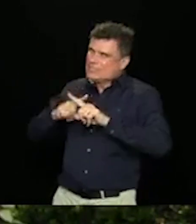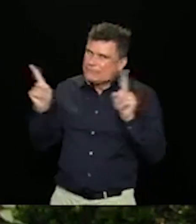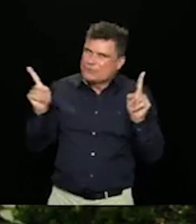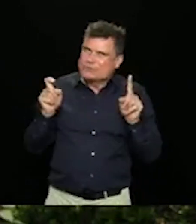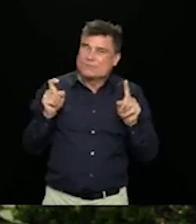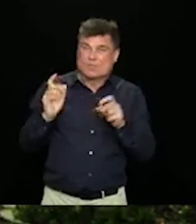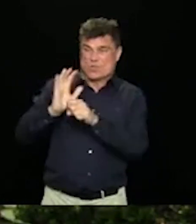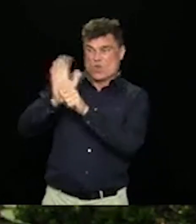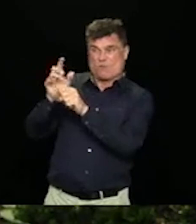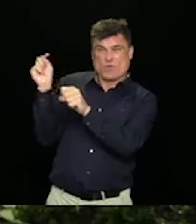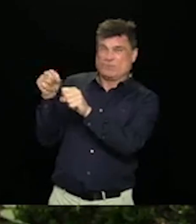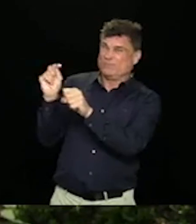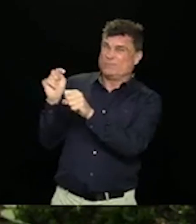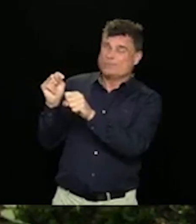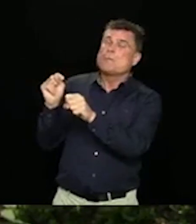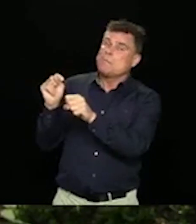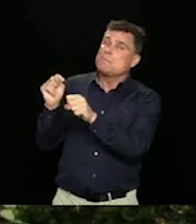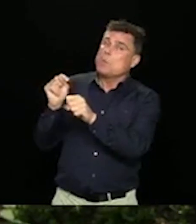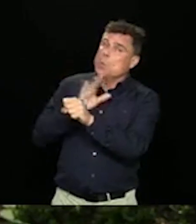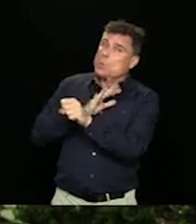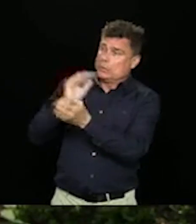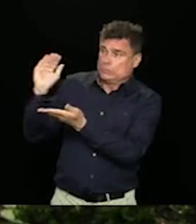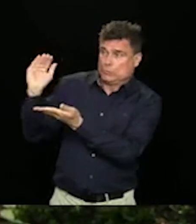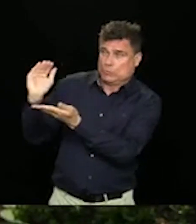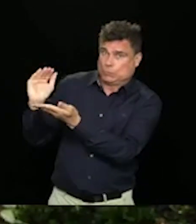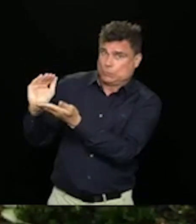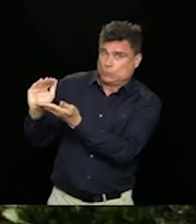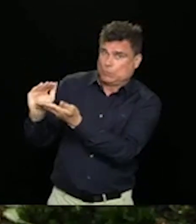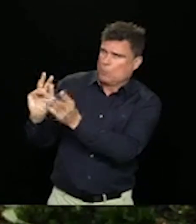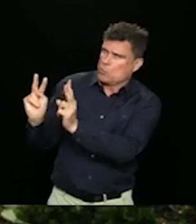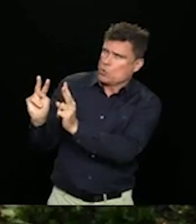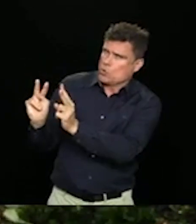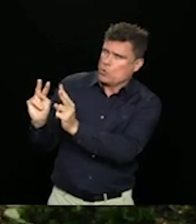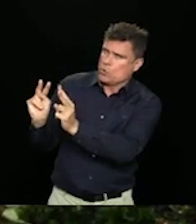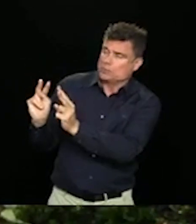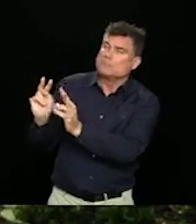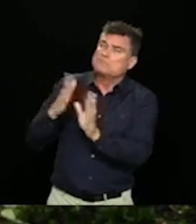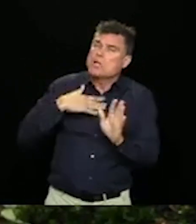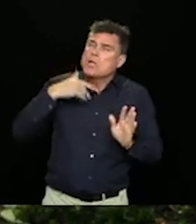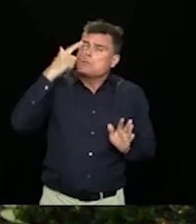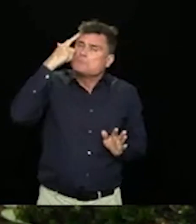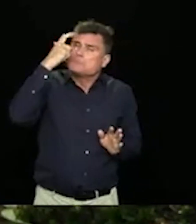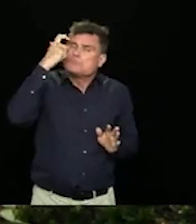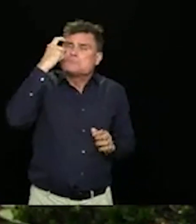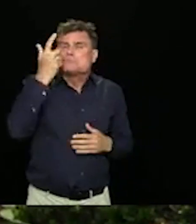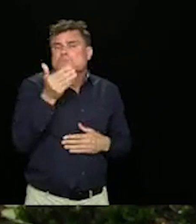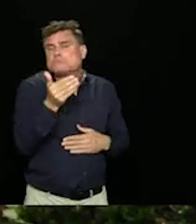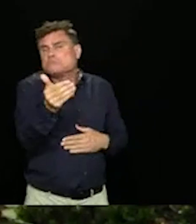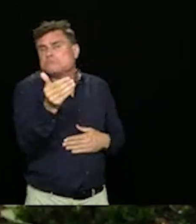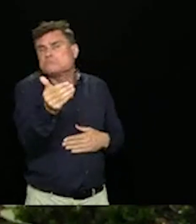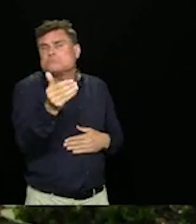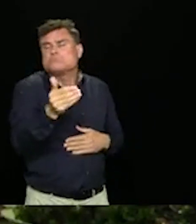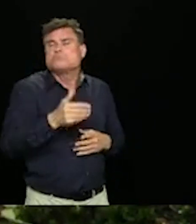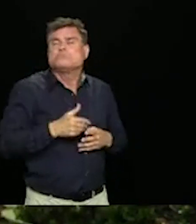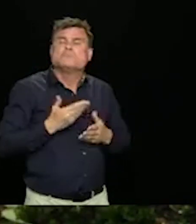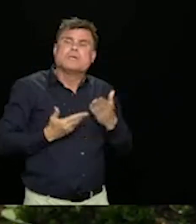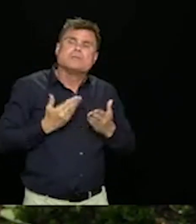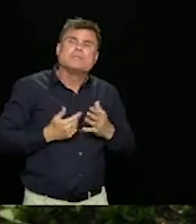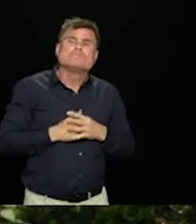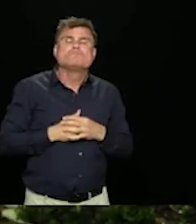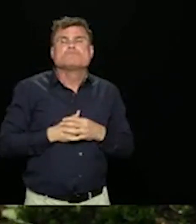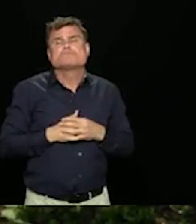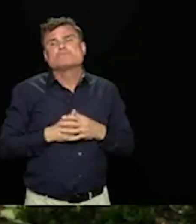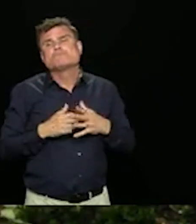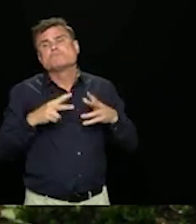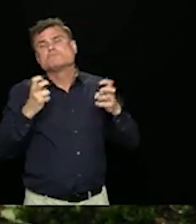low. I would expect in the middle of June we're going to be looking at further easing of restrictions and starting into phase 3